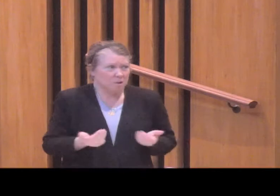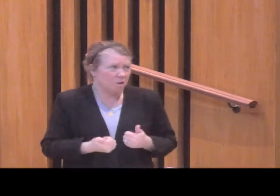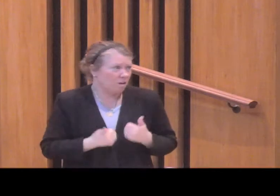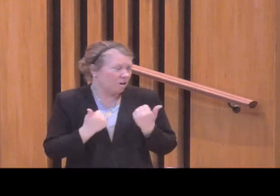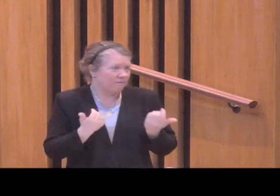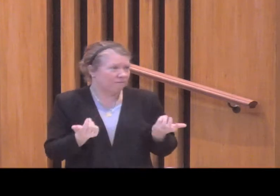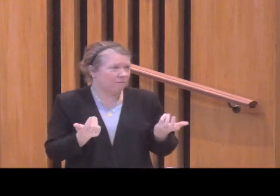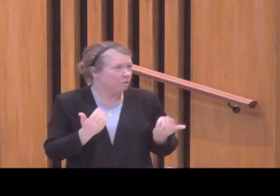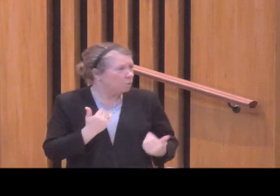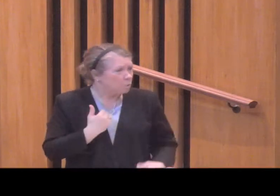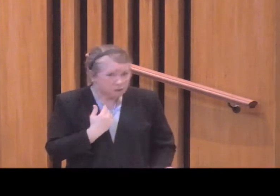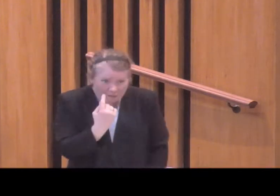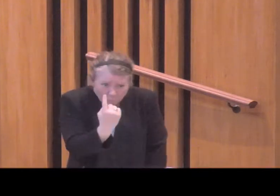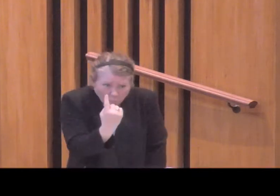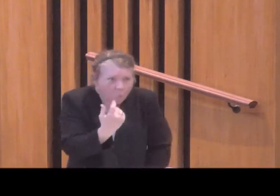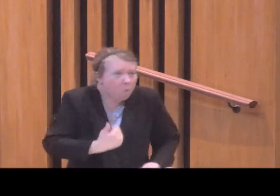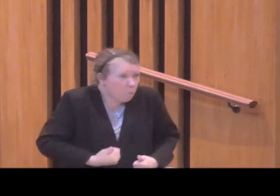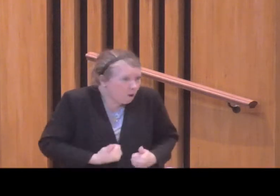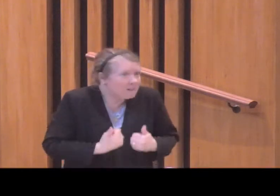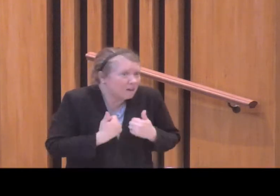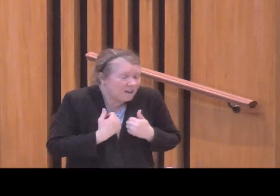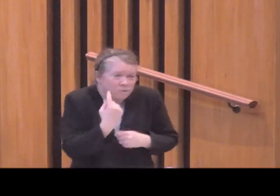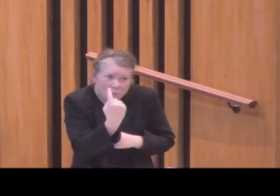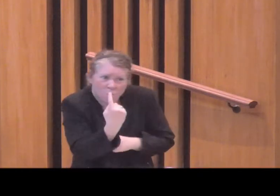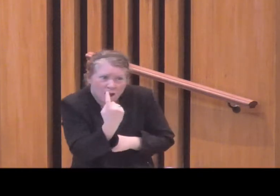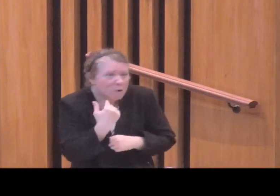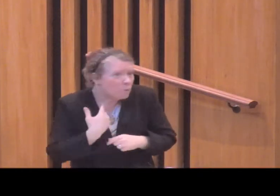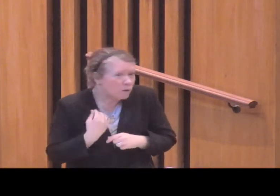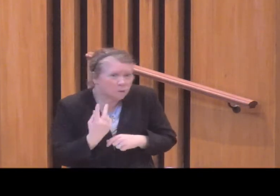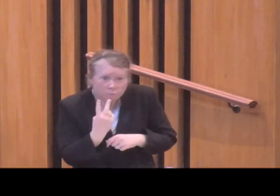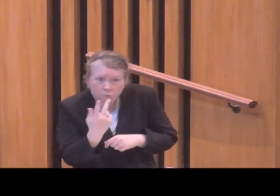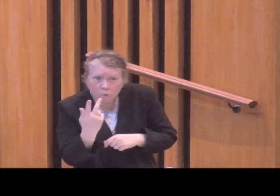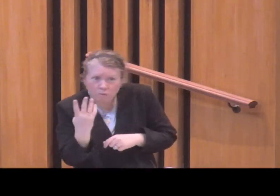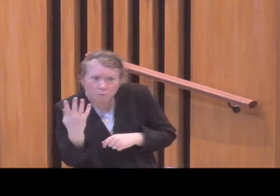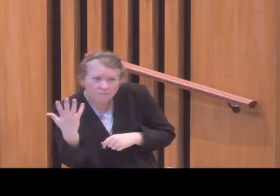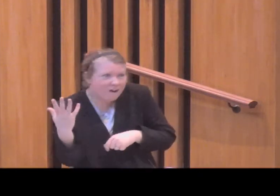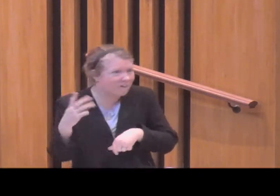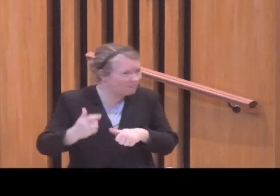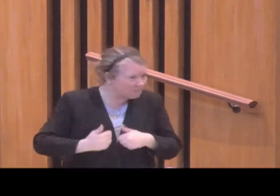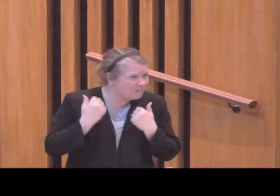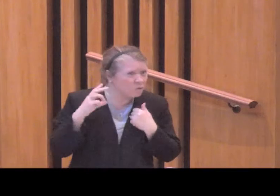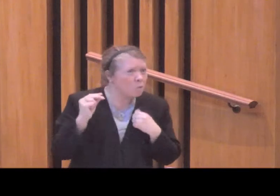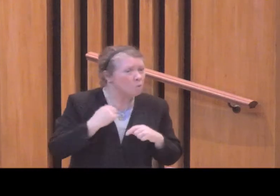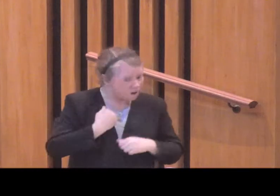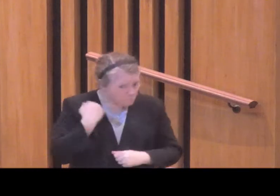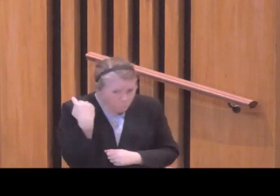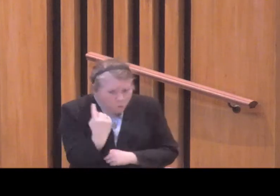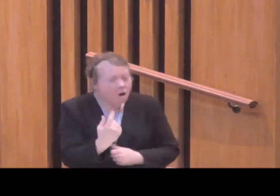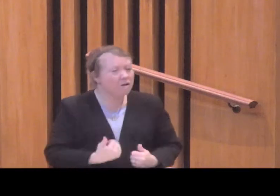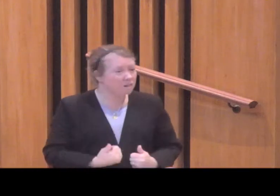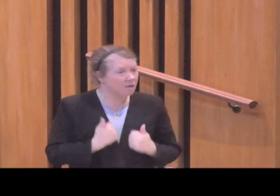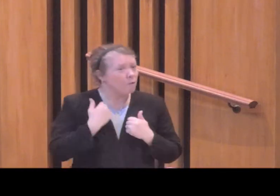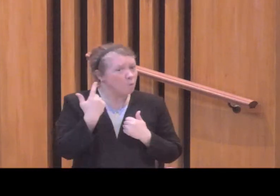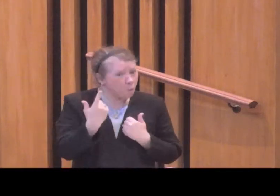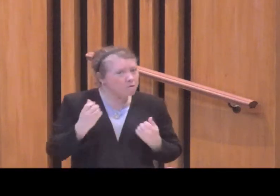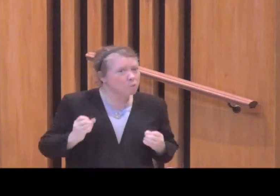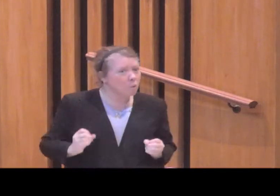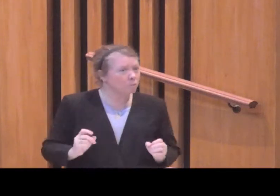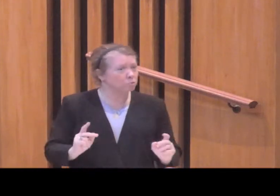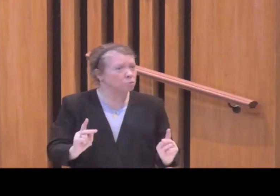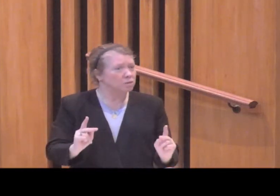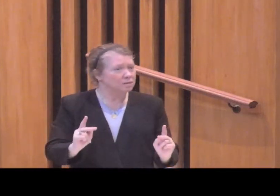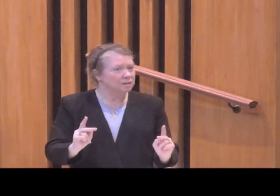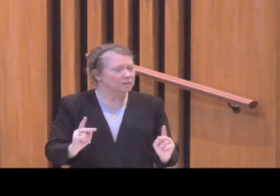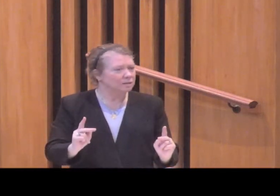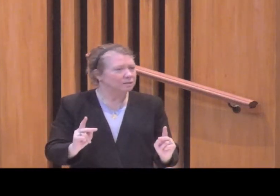to do what God wants us to do and intends us to do. Each one of us in here wants to